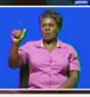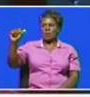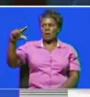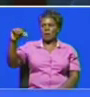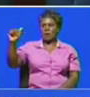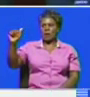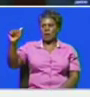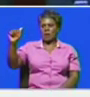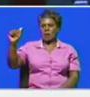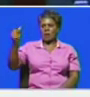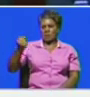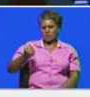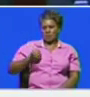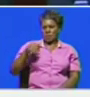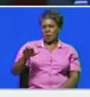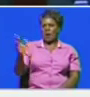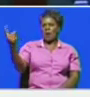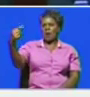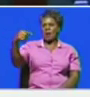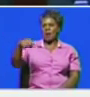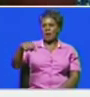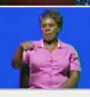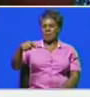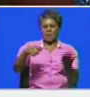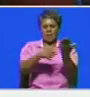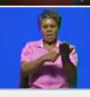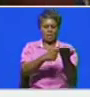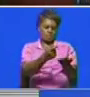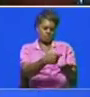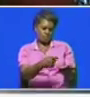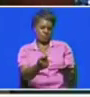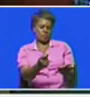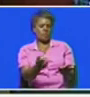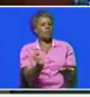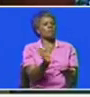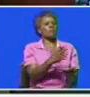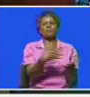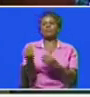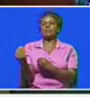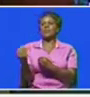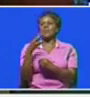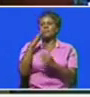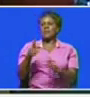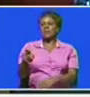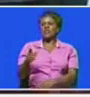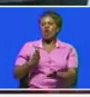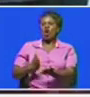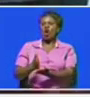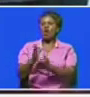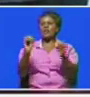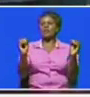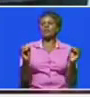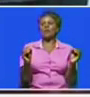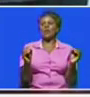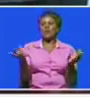You know, she's coming here, she marks her name, and she's going out. Speaker, that is dishonest. If